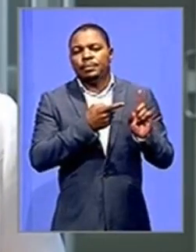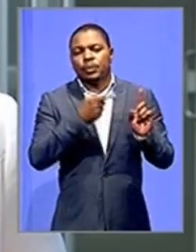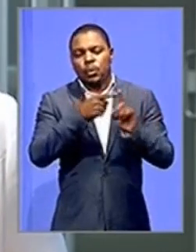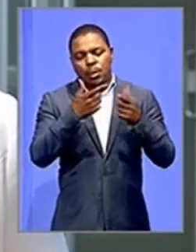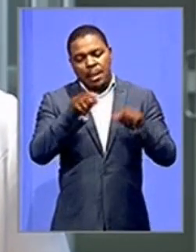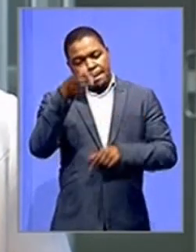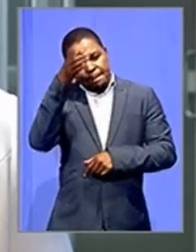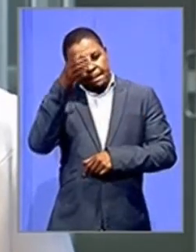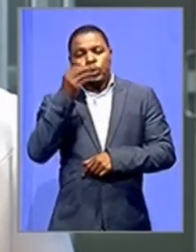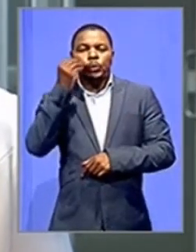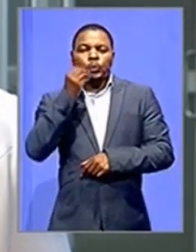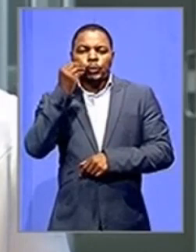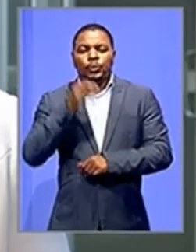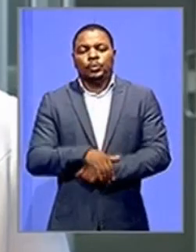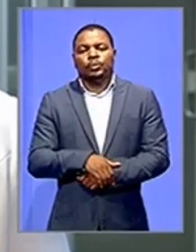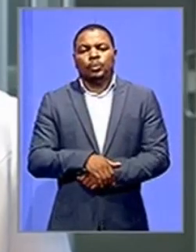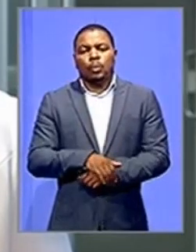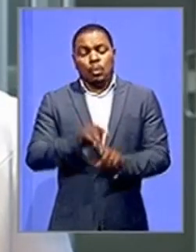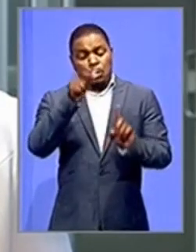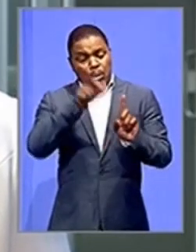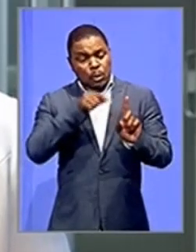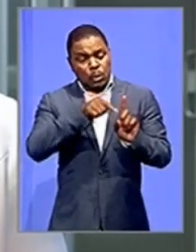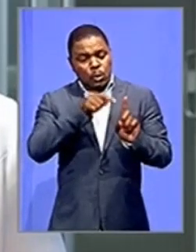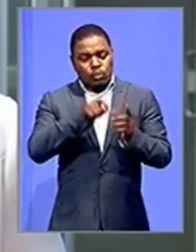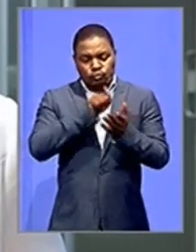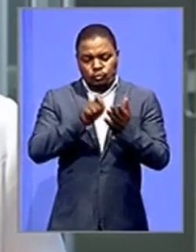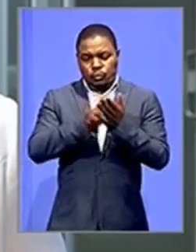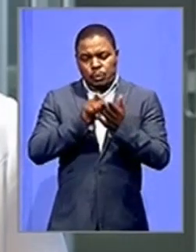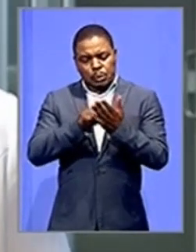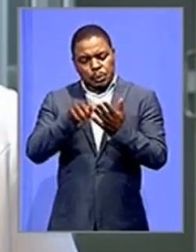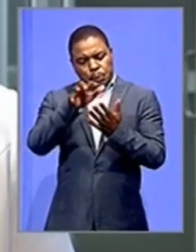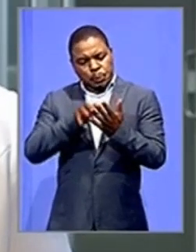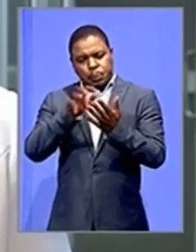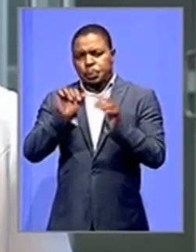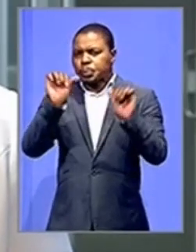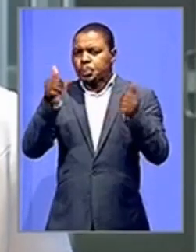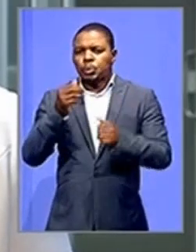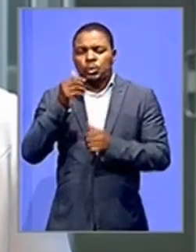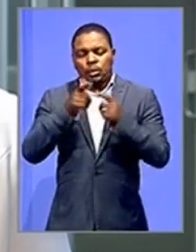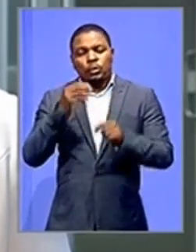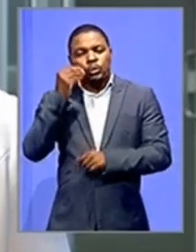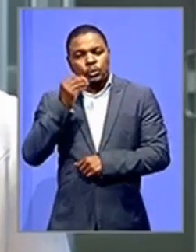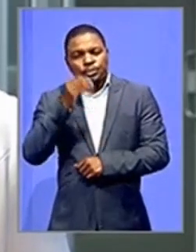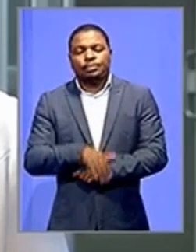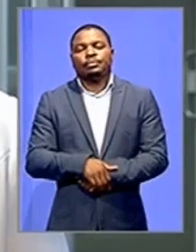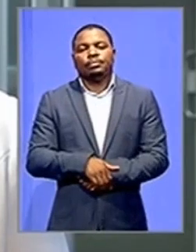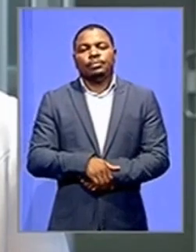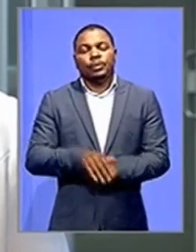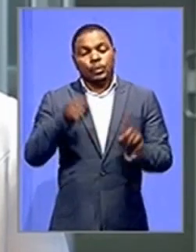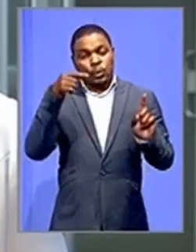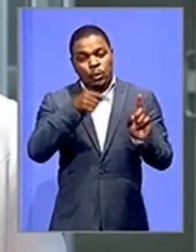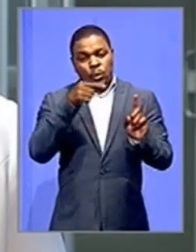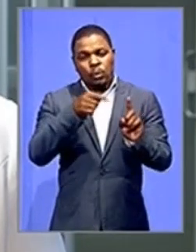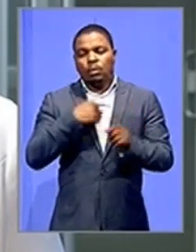puong ena ya Sesotho. E ne e le motho ya ngolang ka makgabane, e le motho ya tsebang